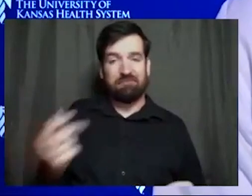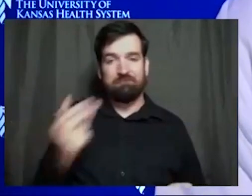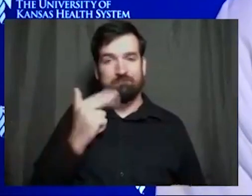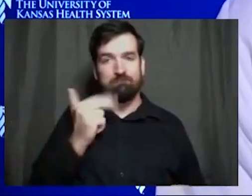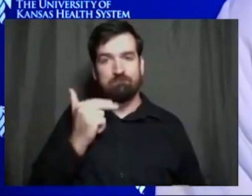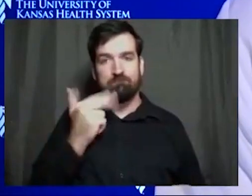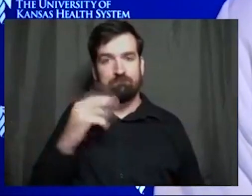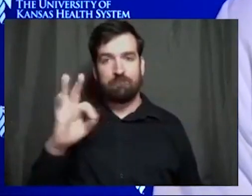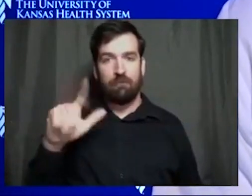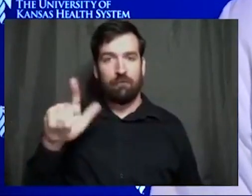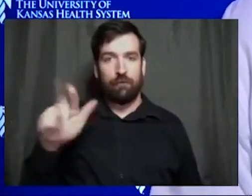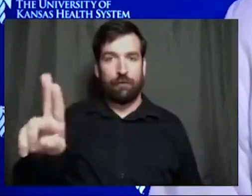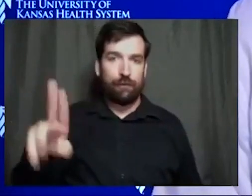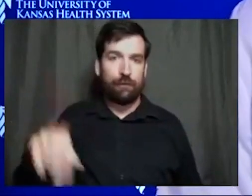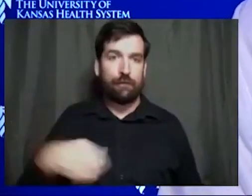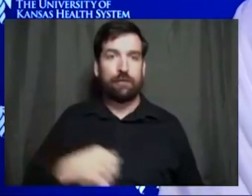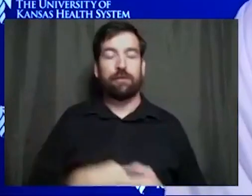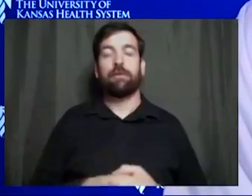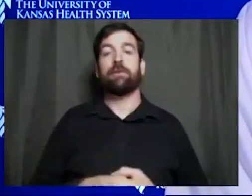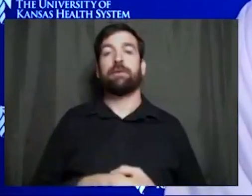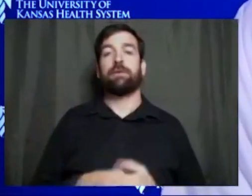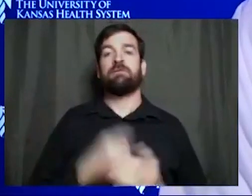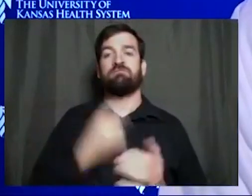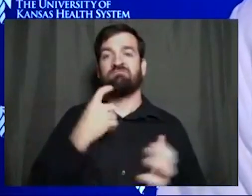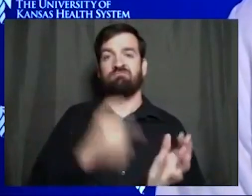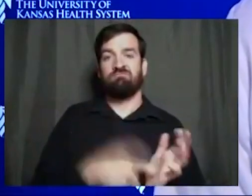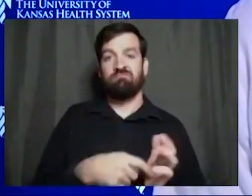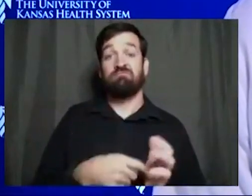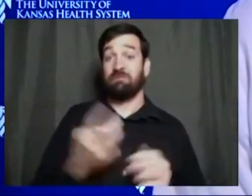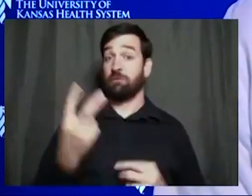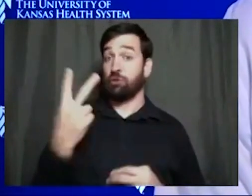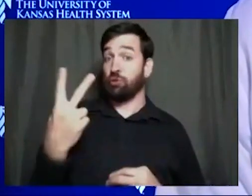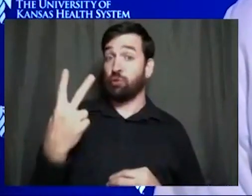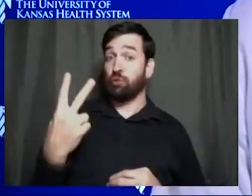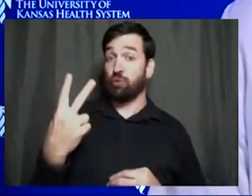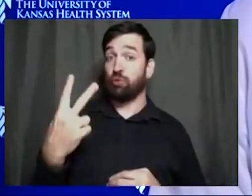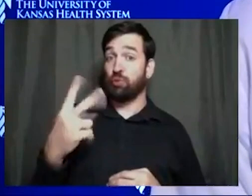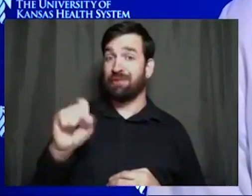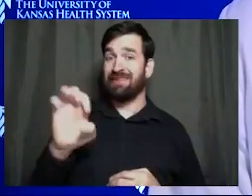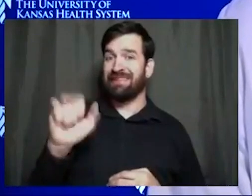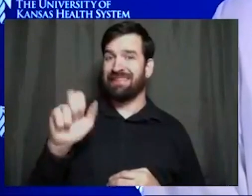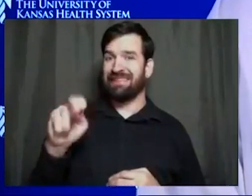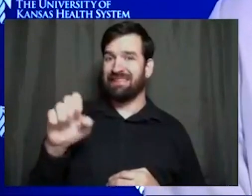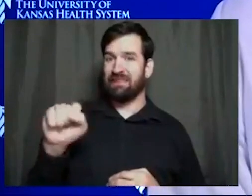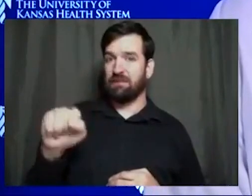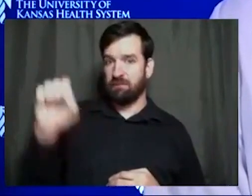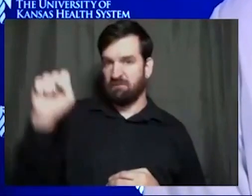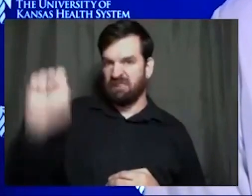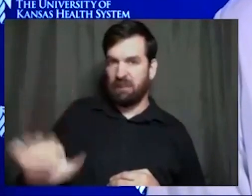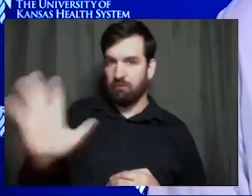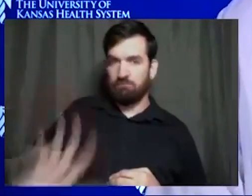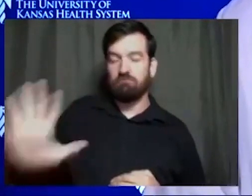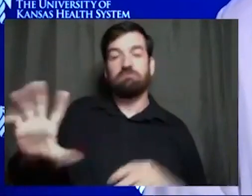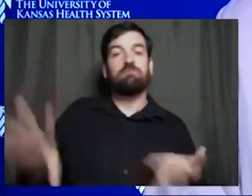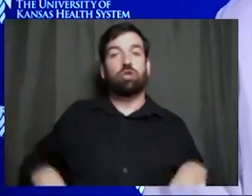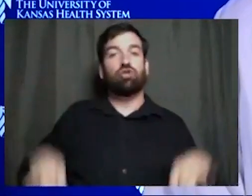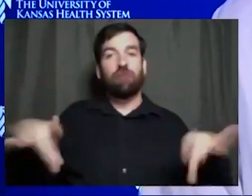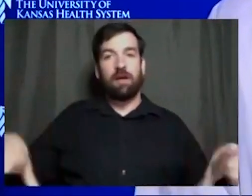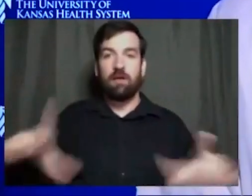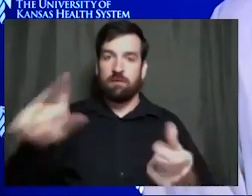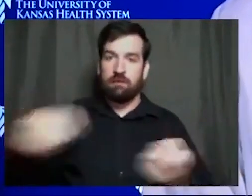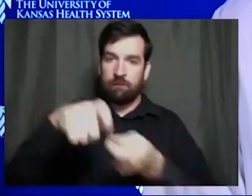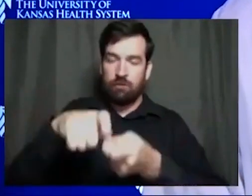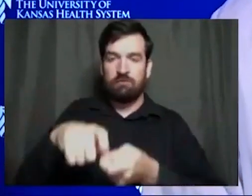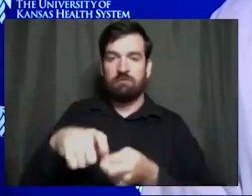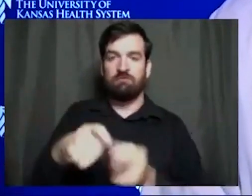that these past now 2 flu seasons in the southern hemisphere, and most notably Australia, they still have very little